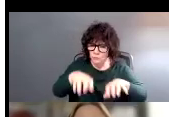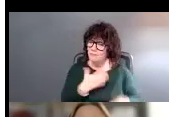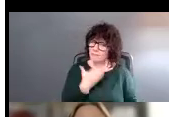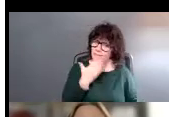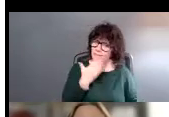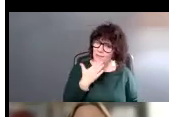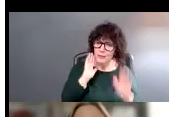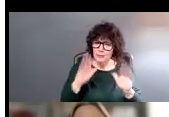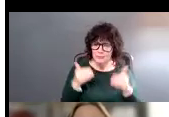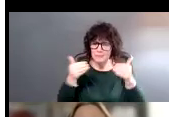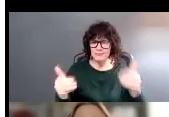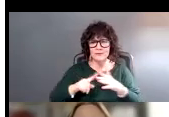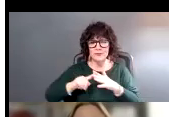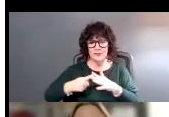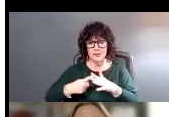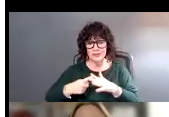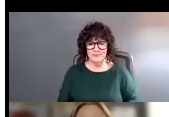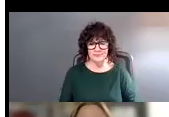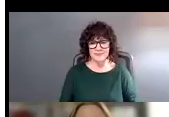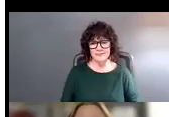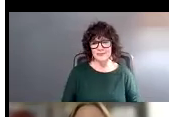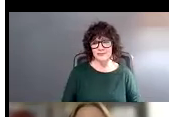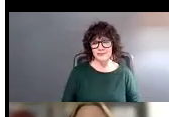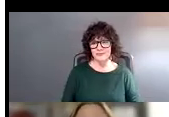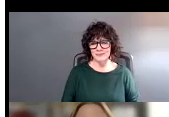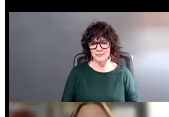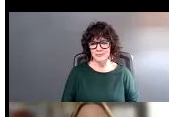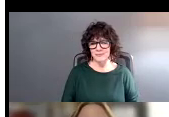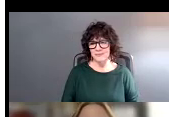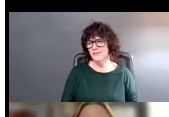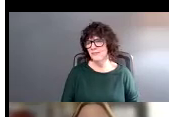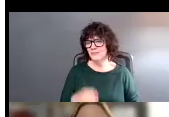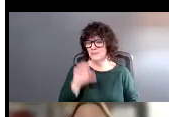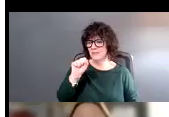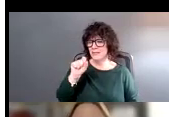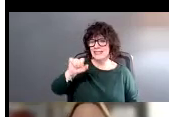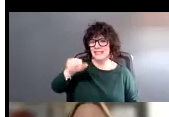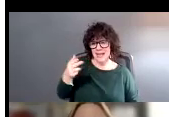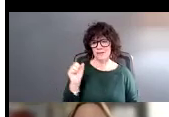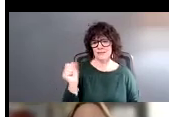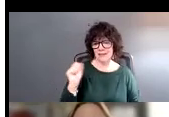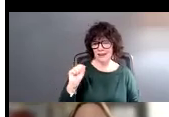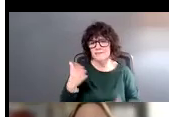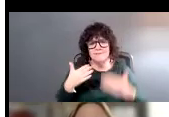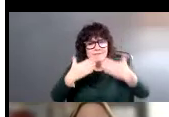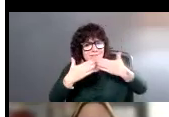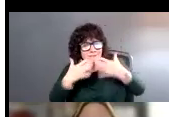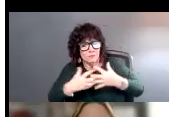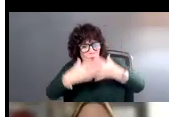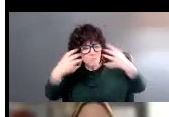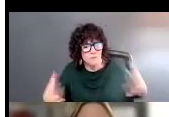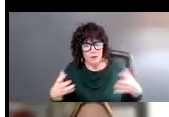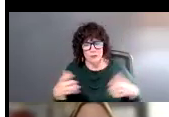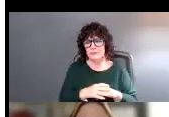Thank you so much. Thank you. My name's Stephanie Carroll. I'm the Directing Attorney for the Consumer Rights